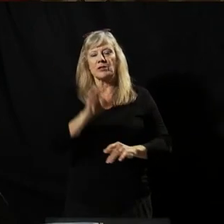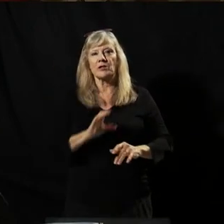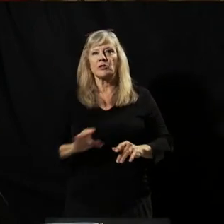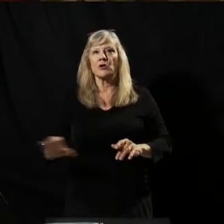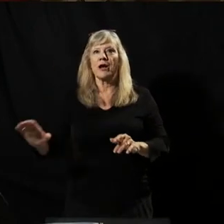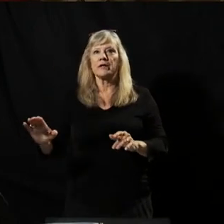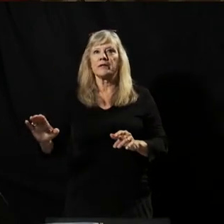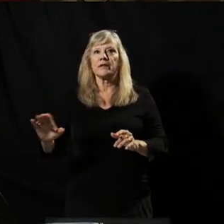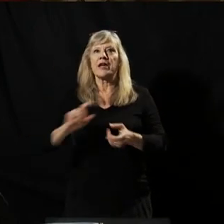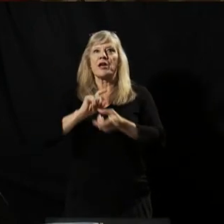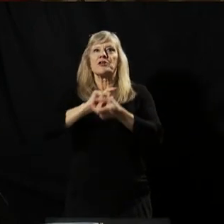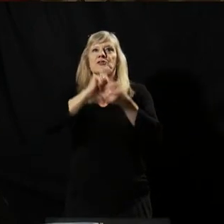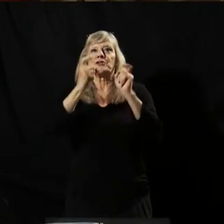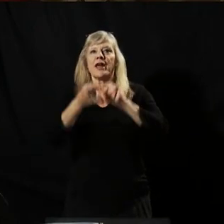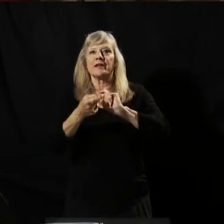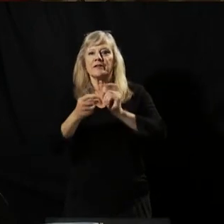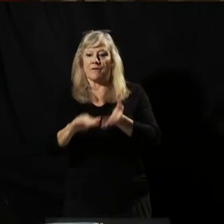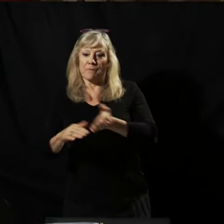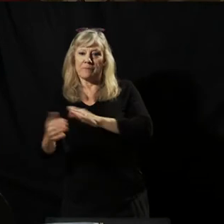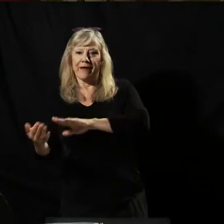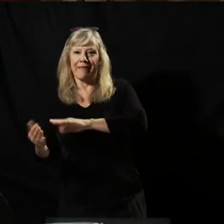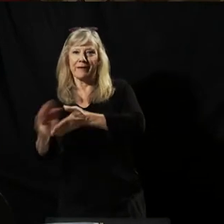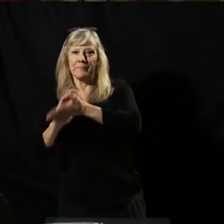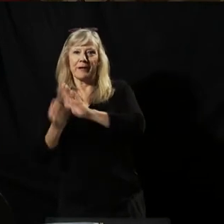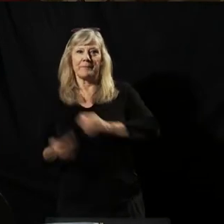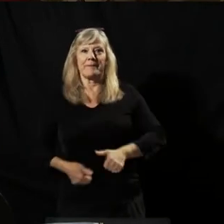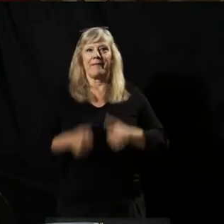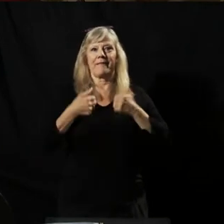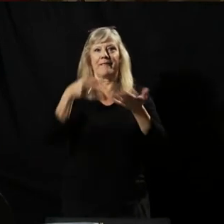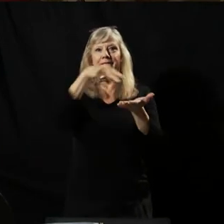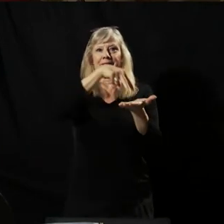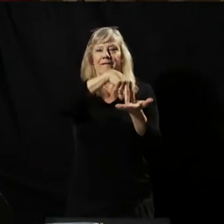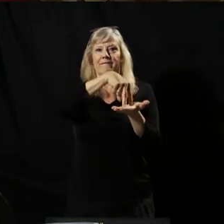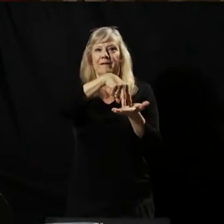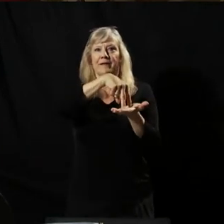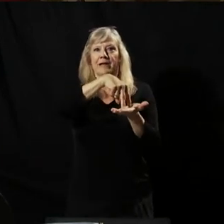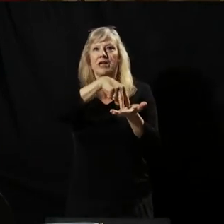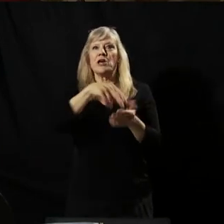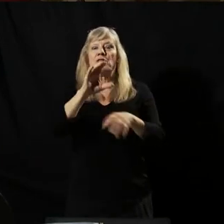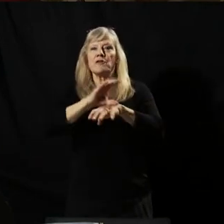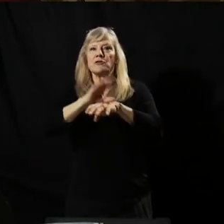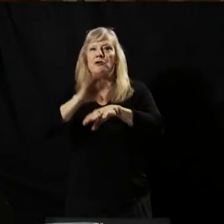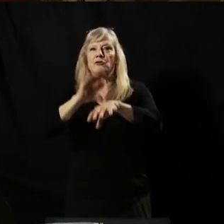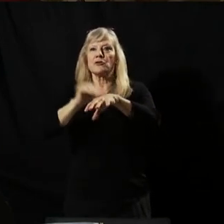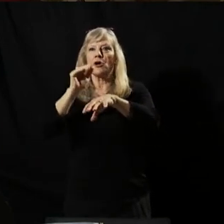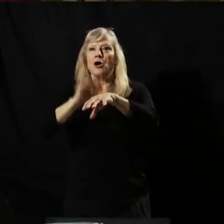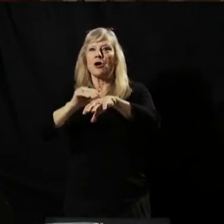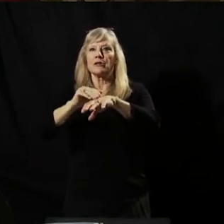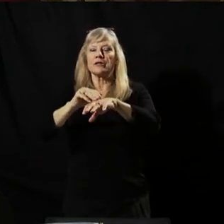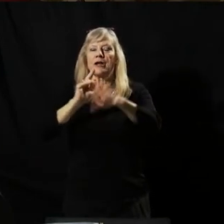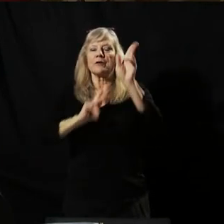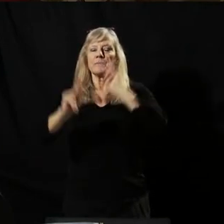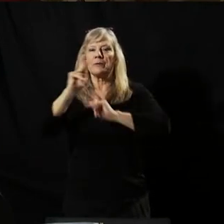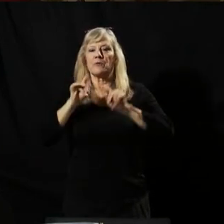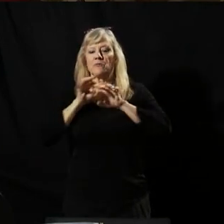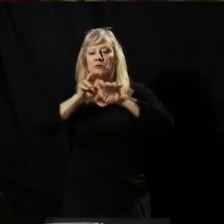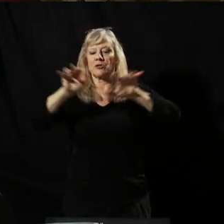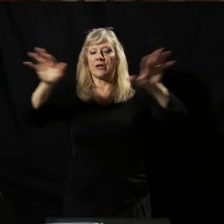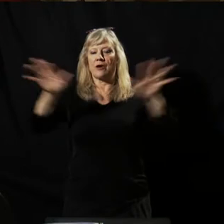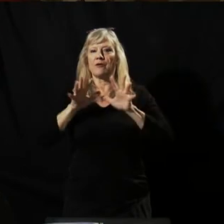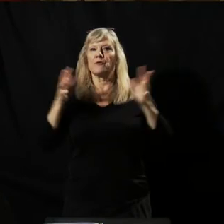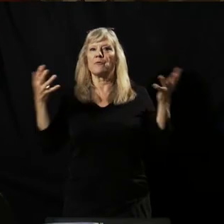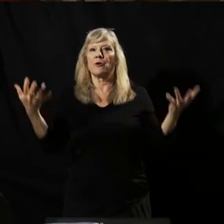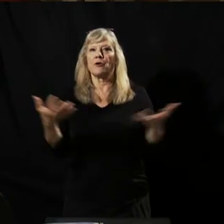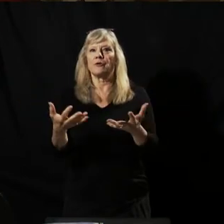over from death to life, the Church calls upon her sons and daughters scattered throughout the world to